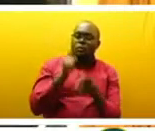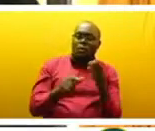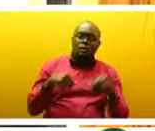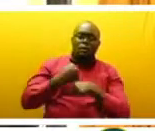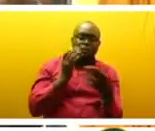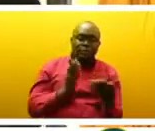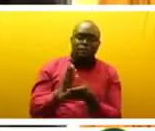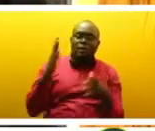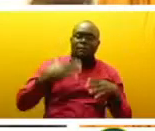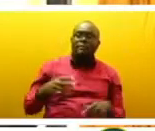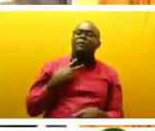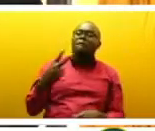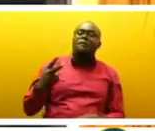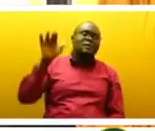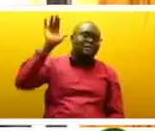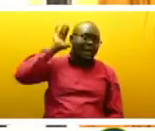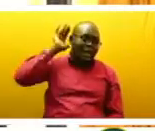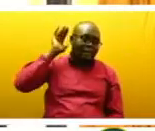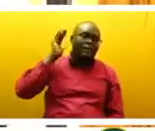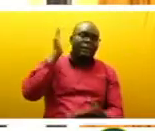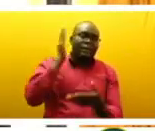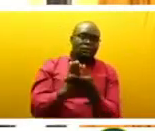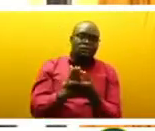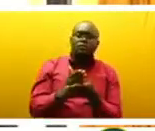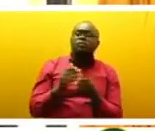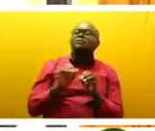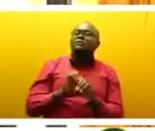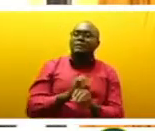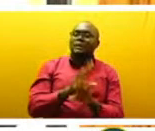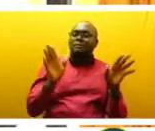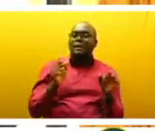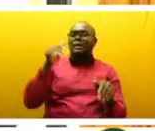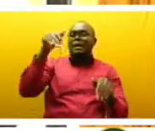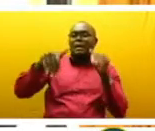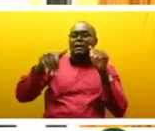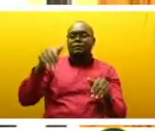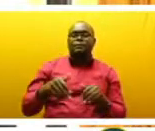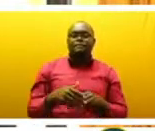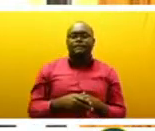actually heard in a true, transparent election.